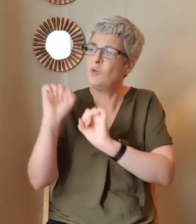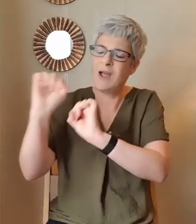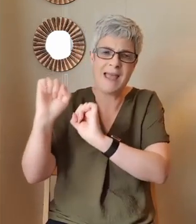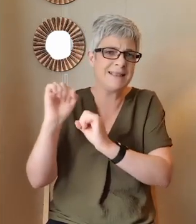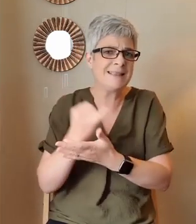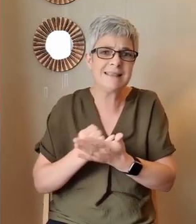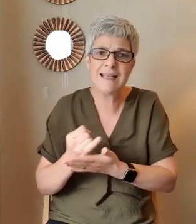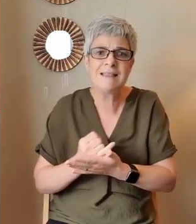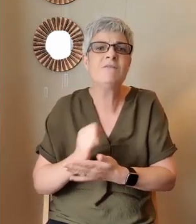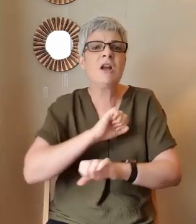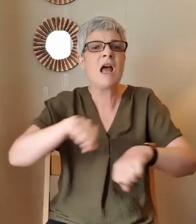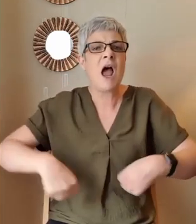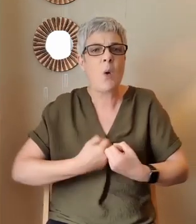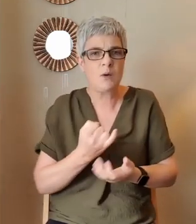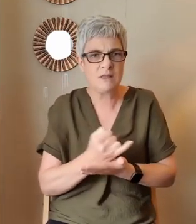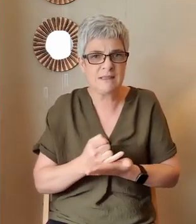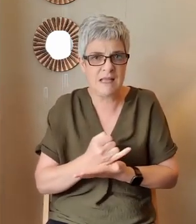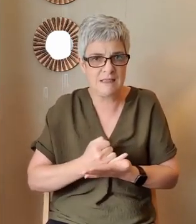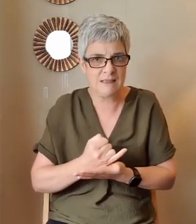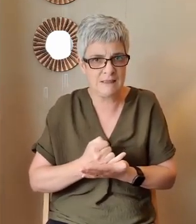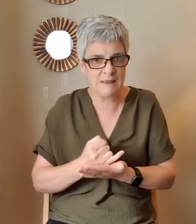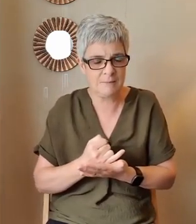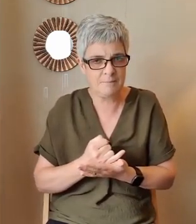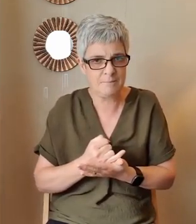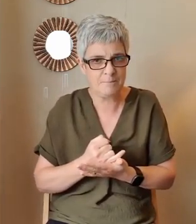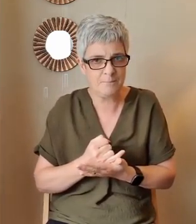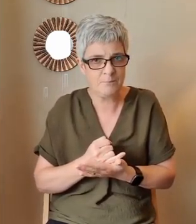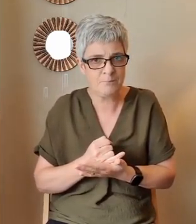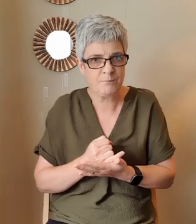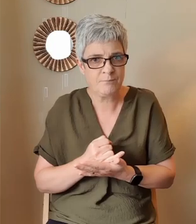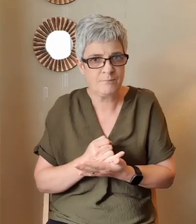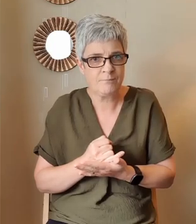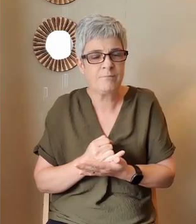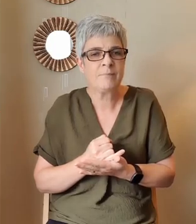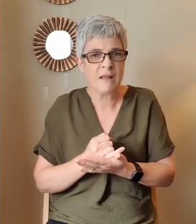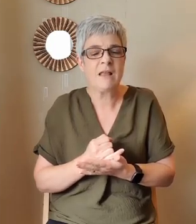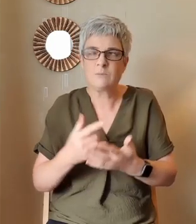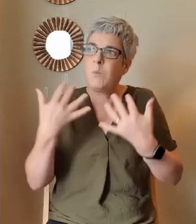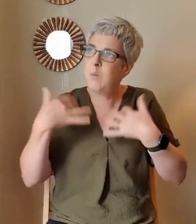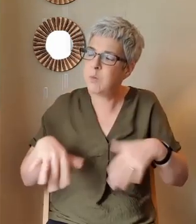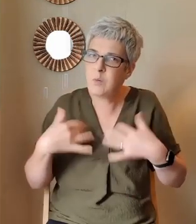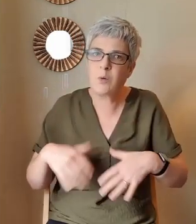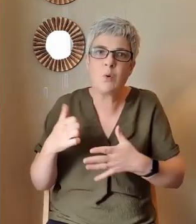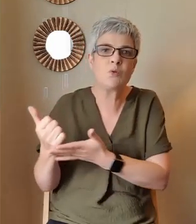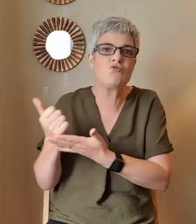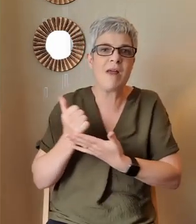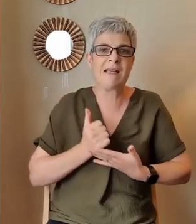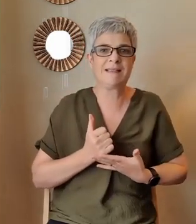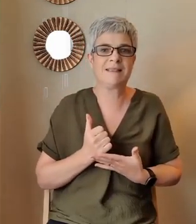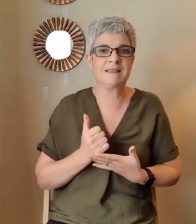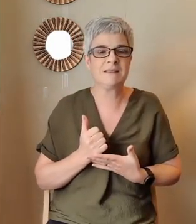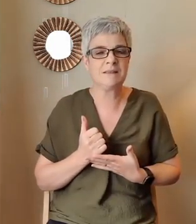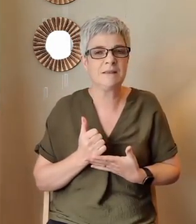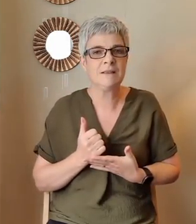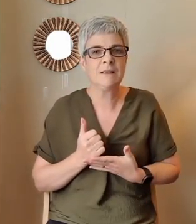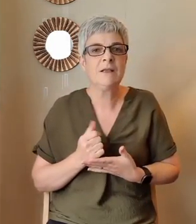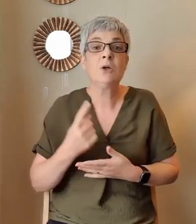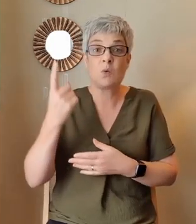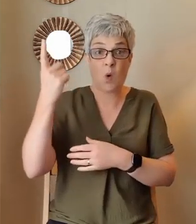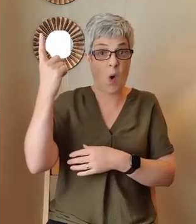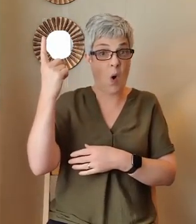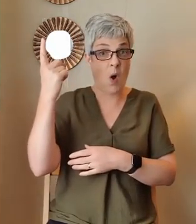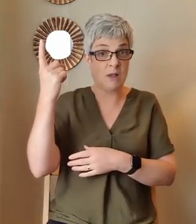own sins, but for our sins. Now this is amazing grace, that